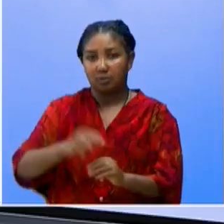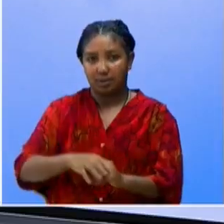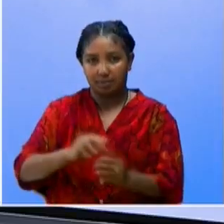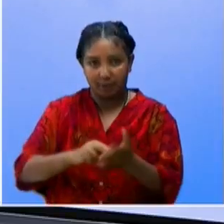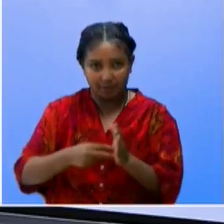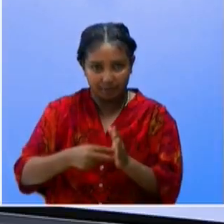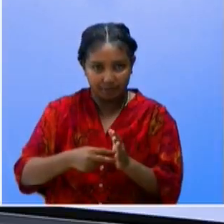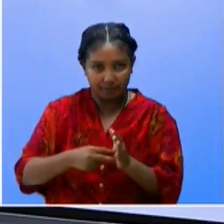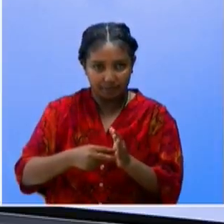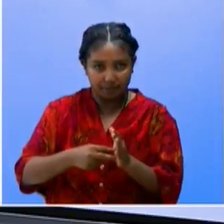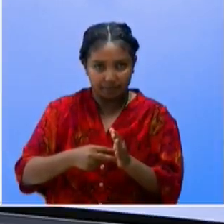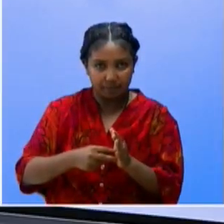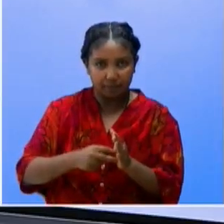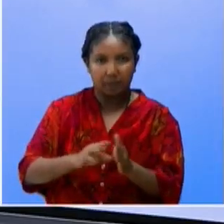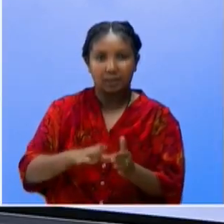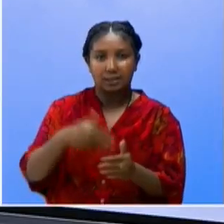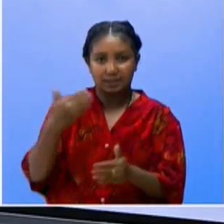Okay?